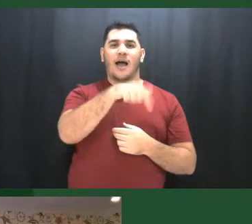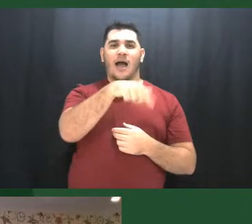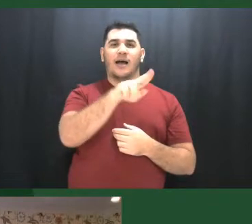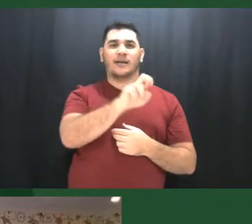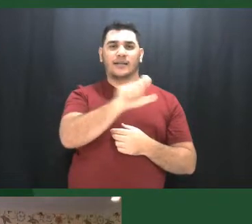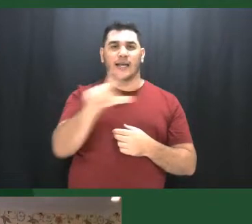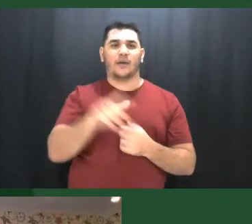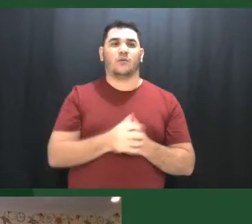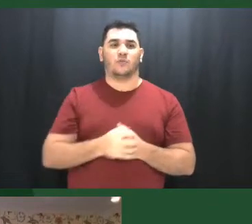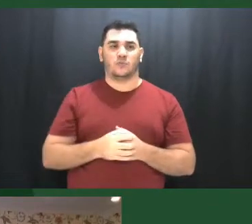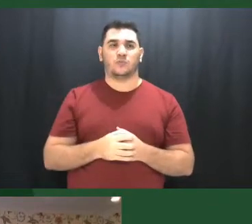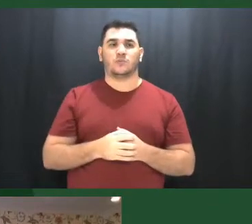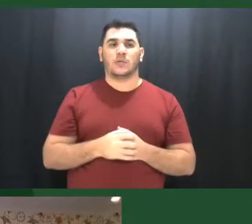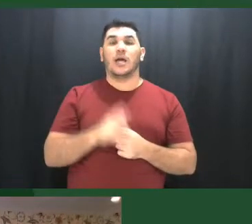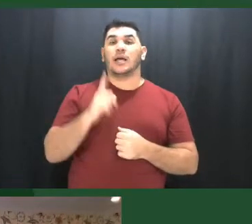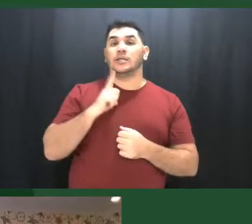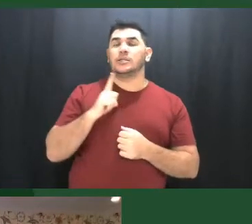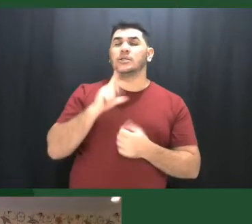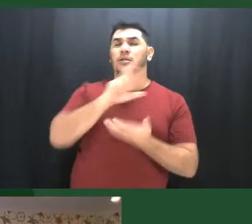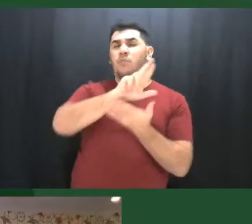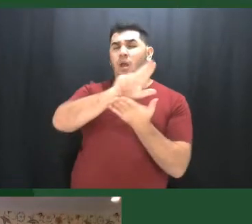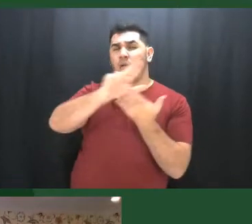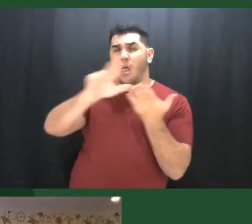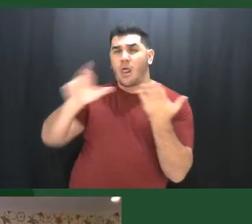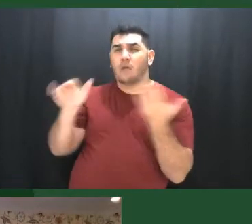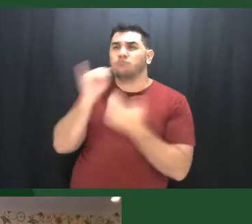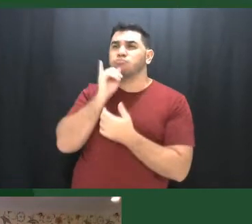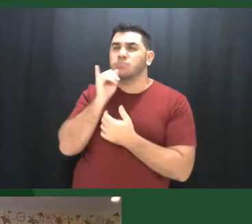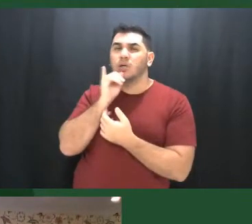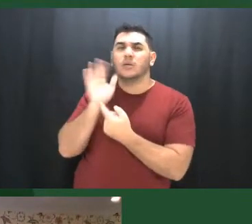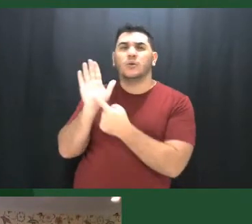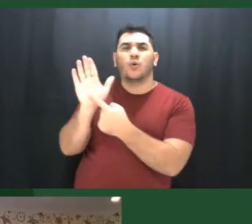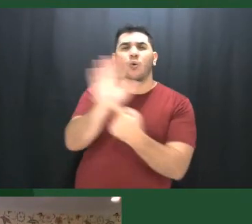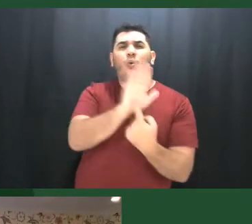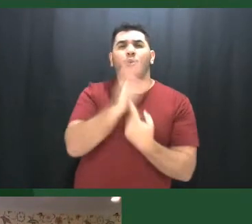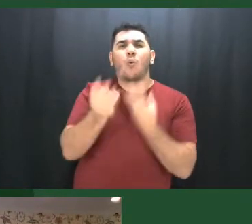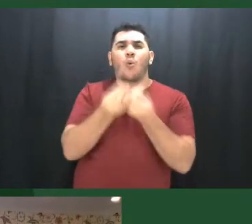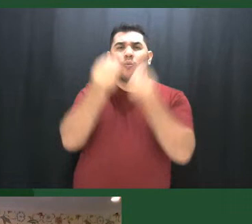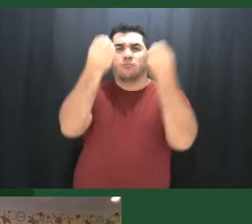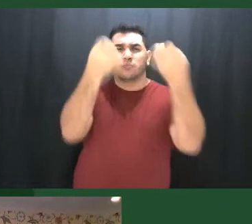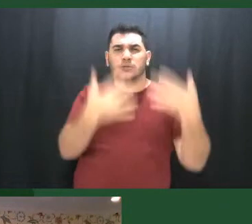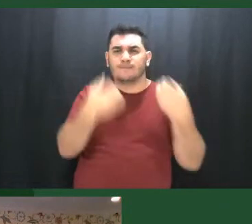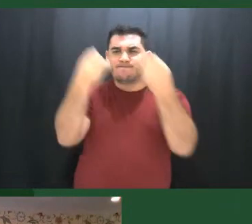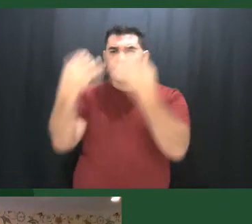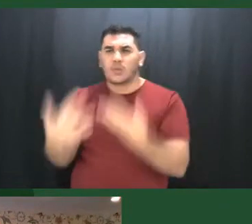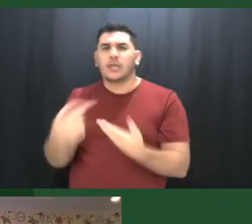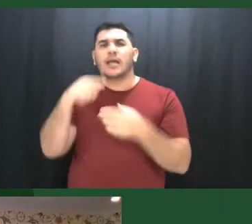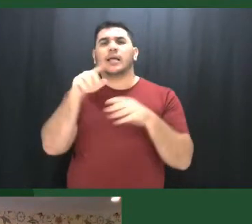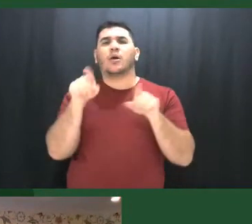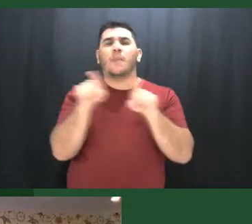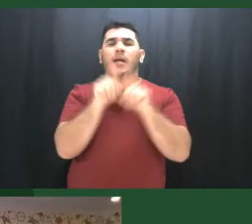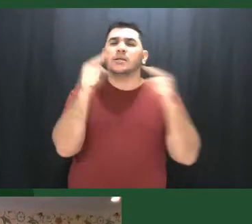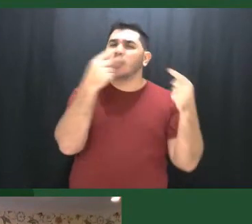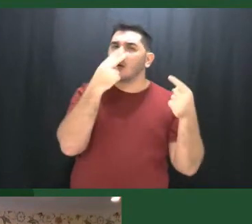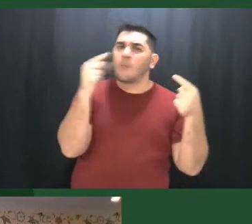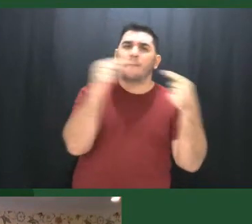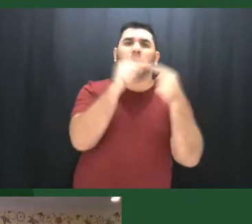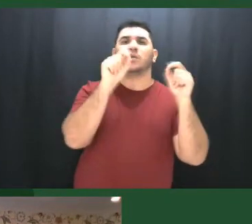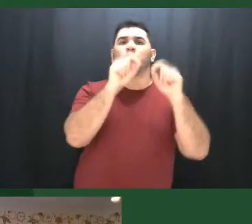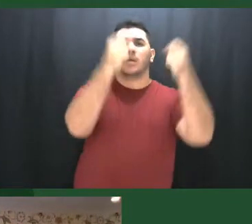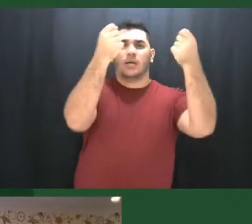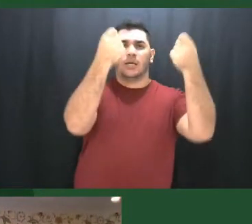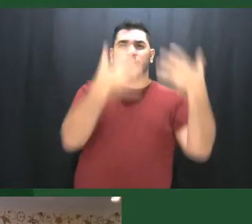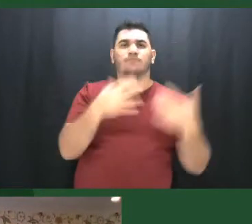examples for explainability are regarding on one given decision. Can you talk about how you